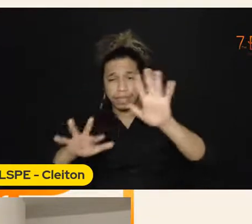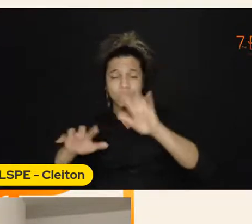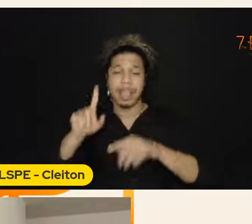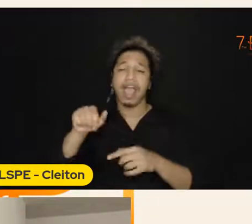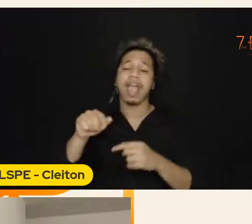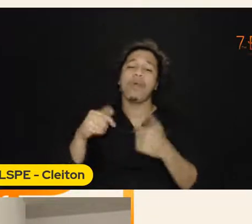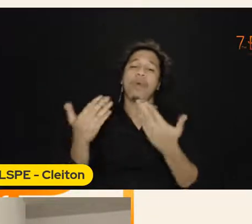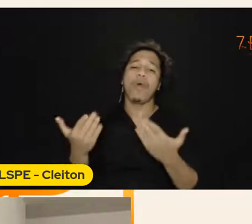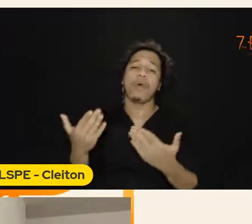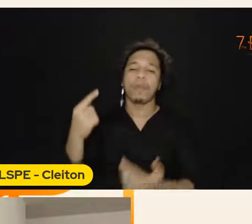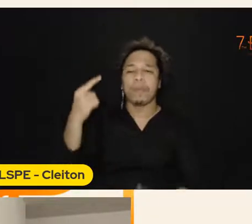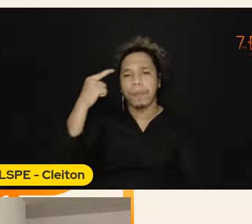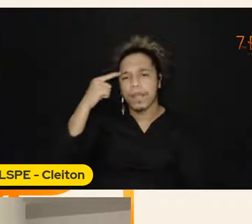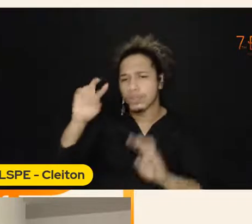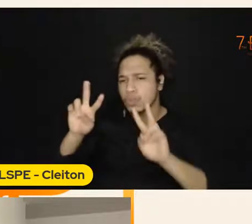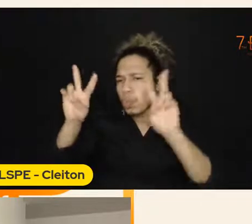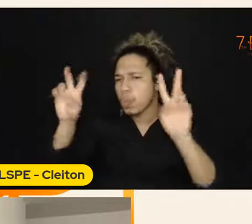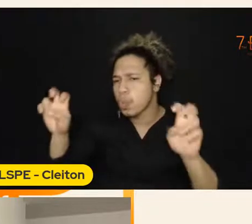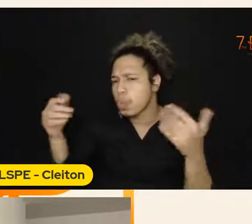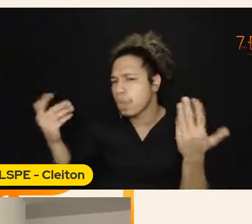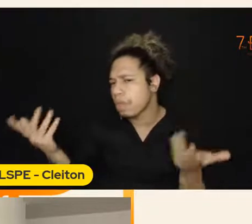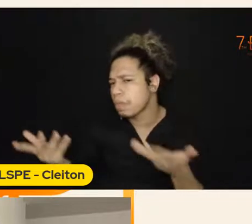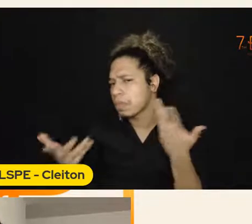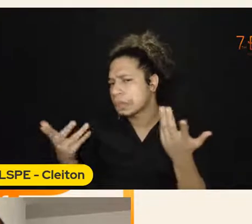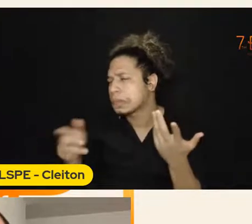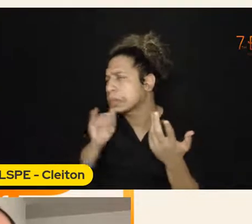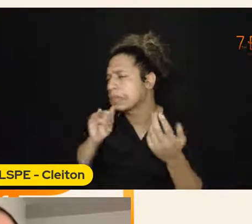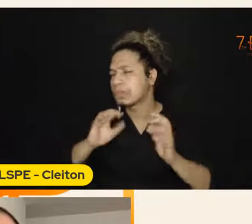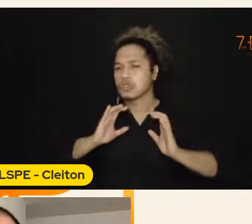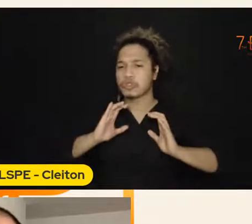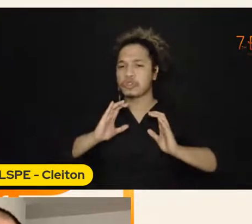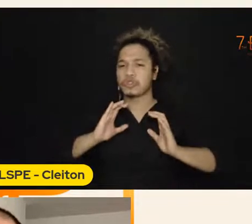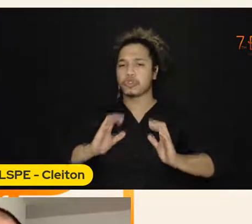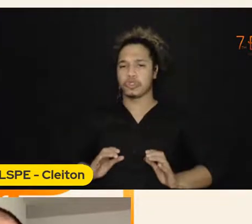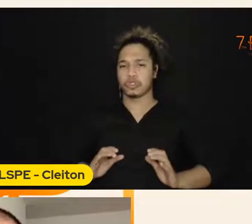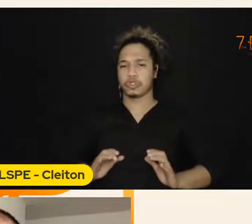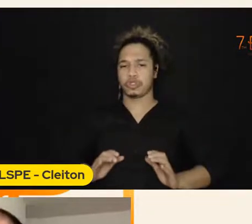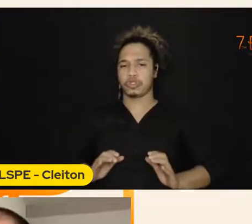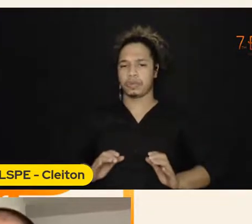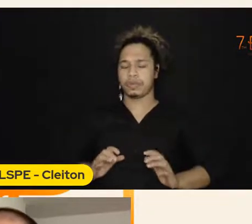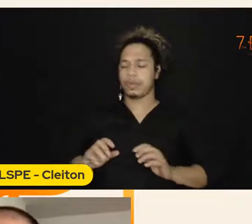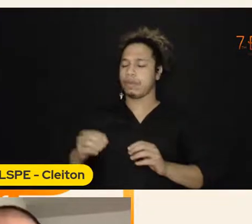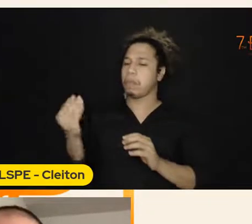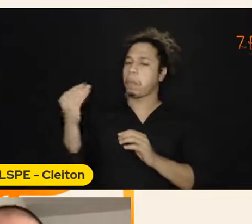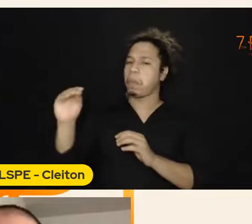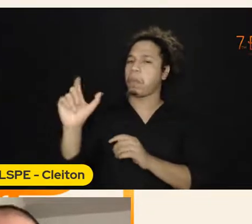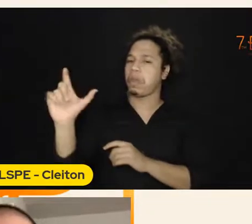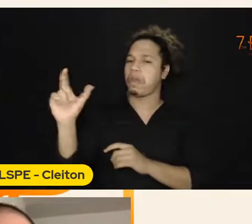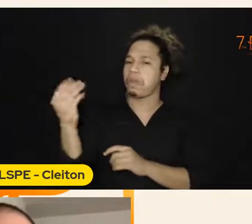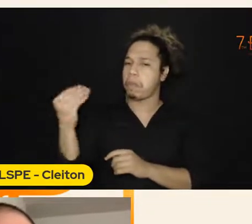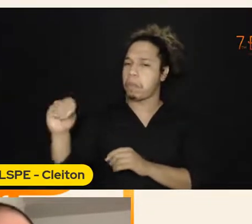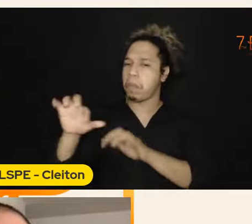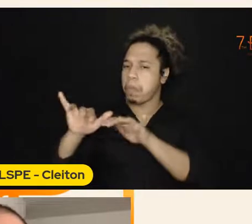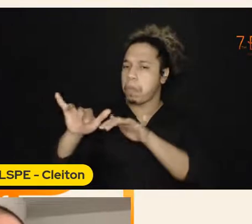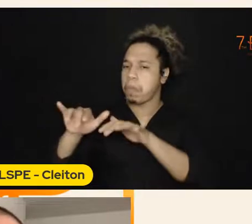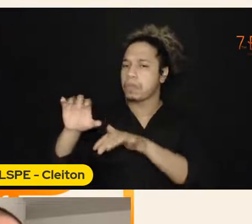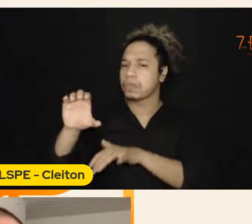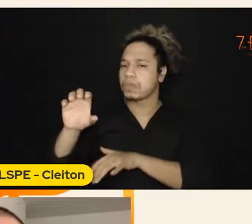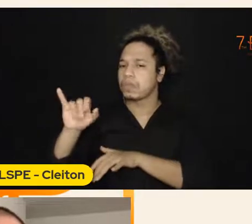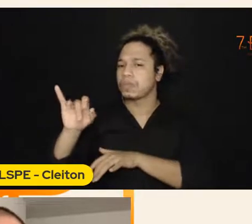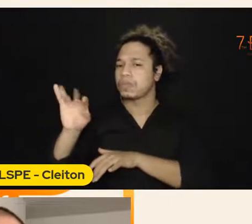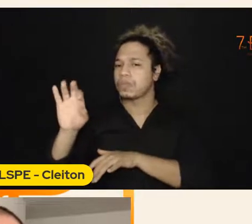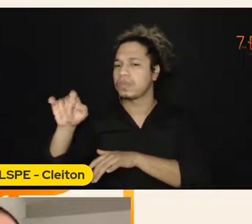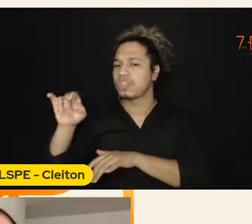of a theme, let's say citizenship. You put citizenship, picture books, read